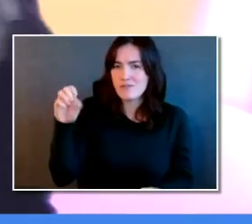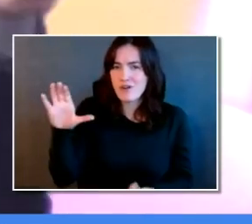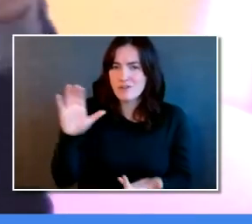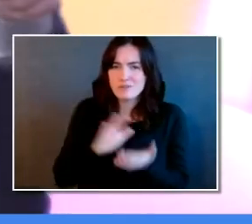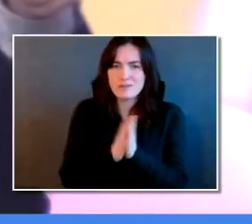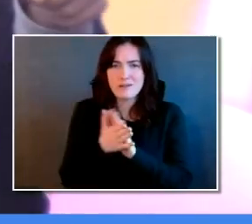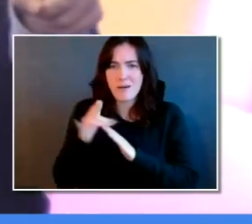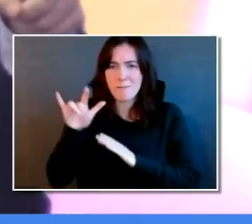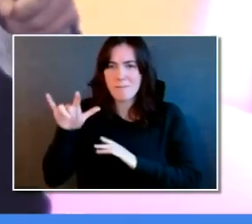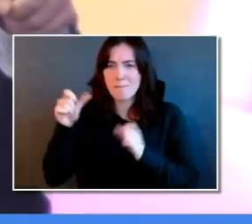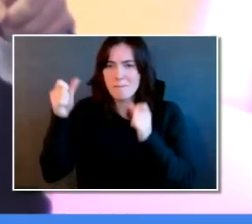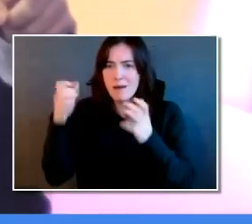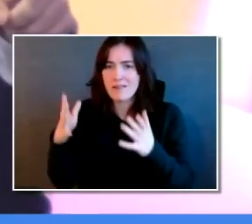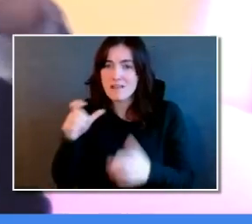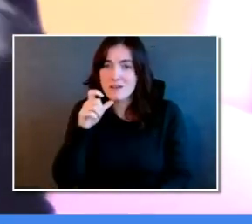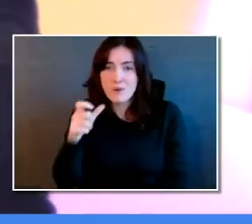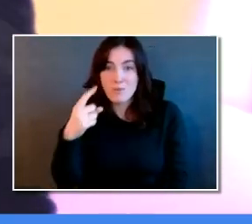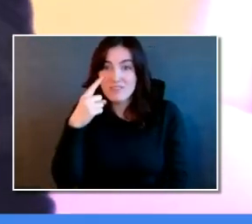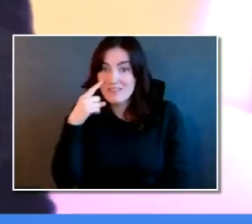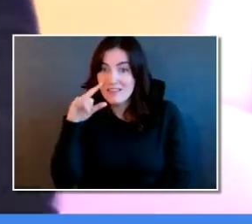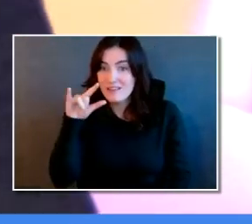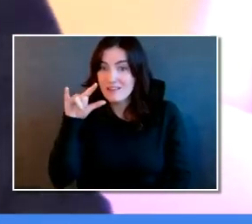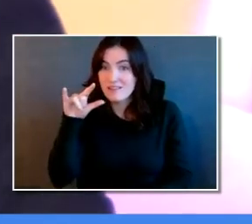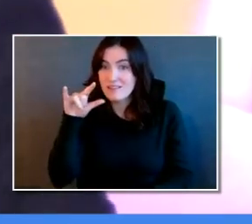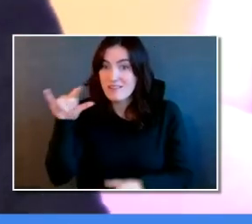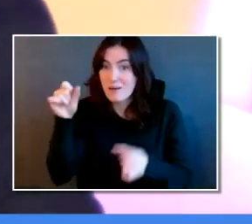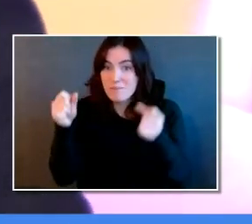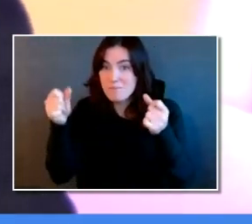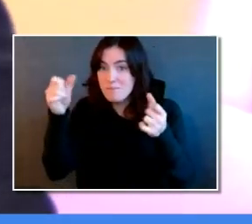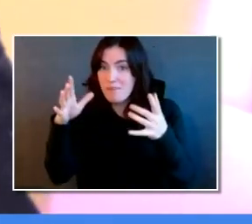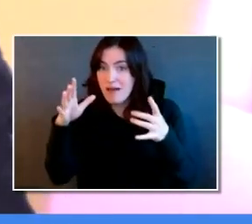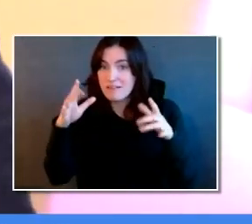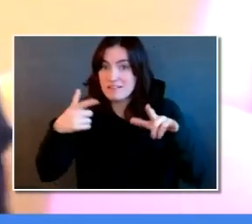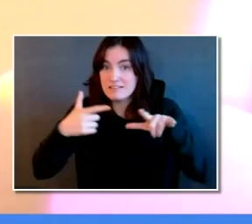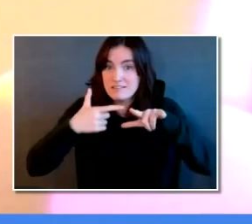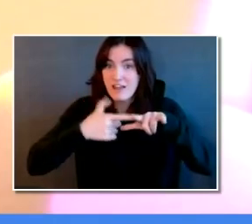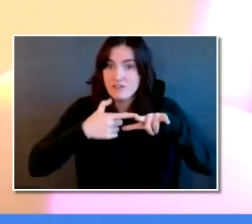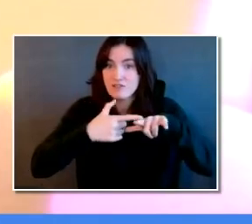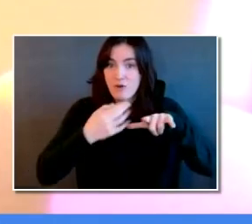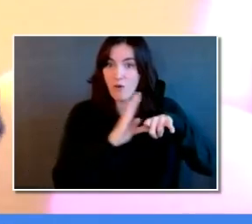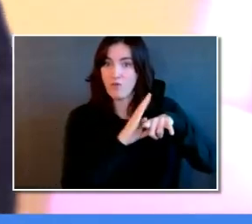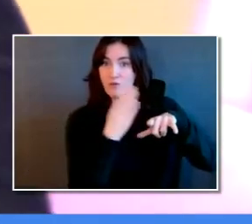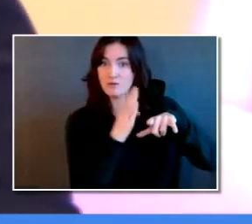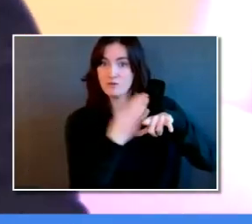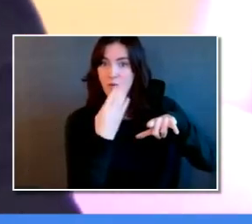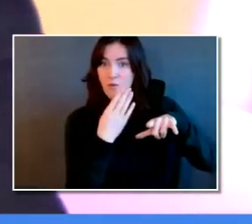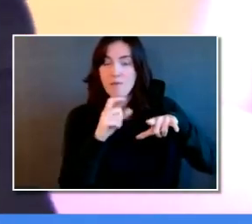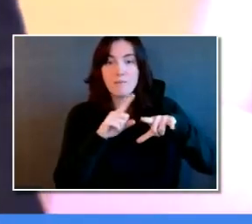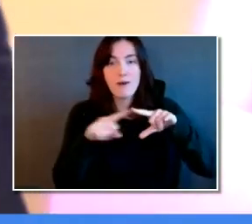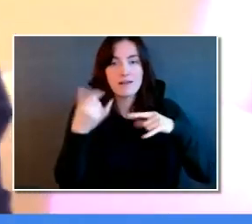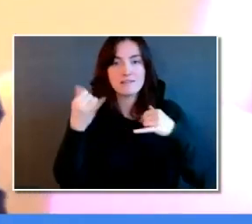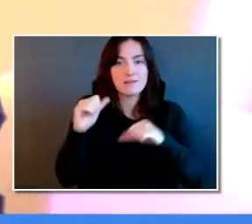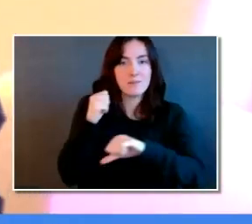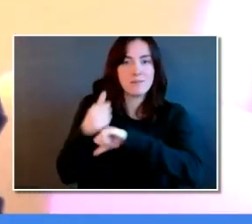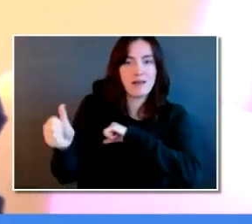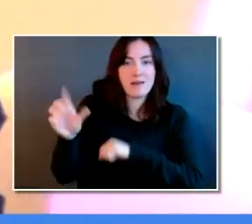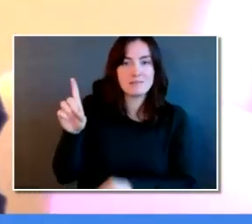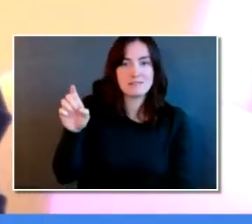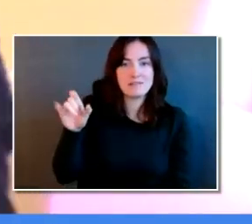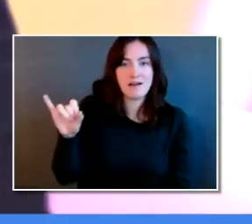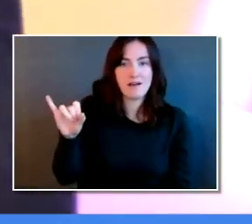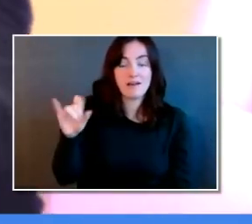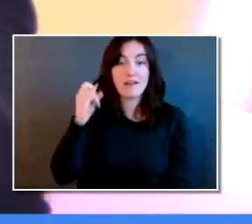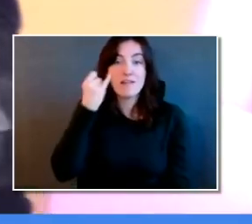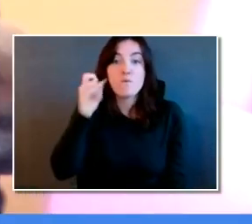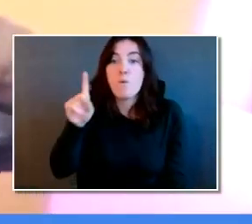pilots put the door on, by the way, right? I don't think that's a thing, but they blamed it on DEI. If it had just been white men at